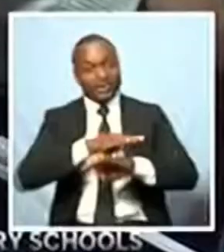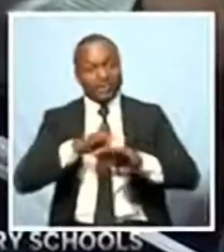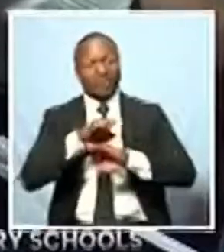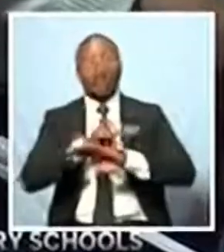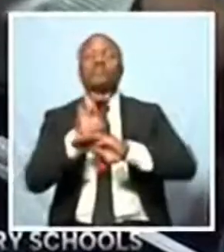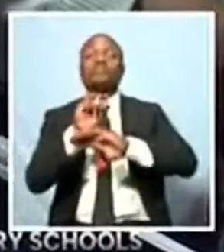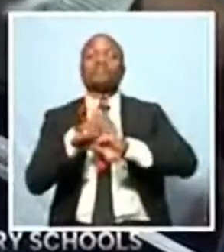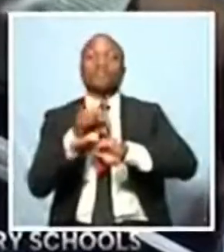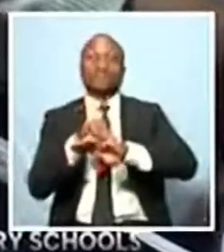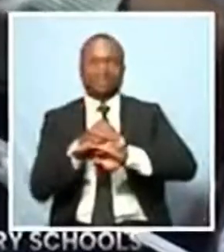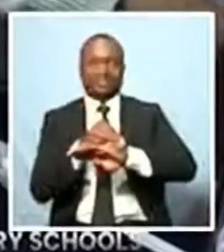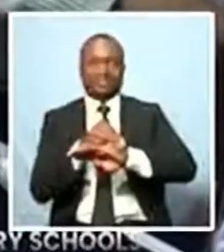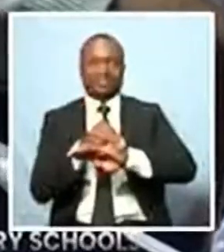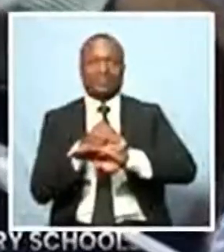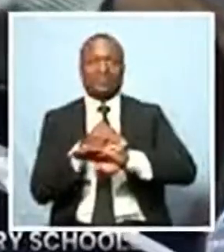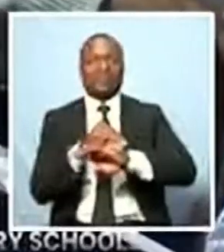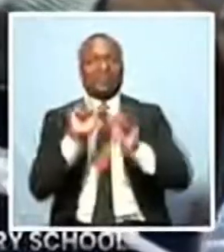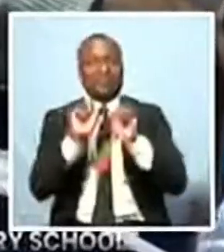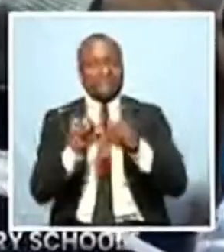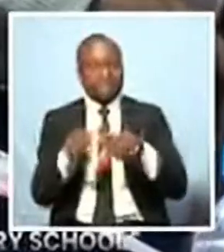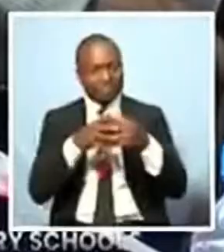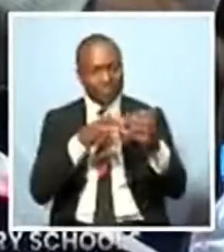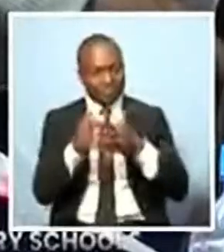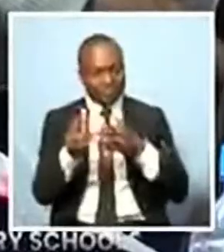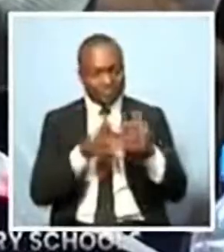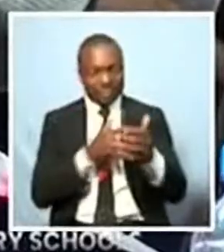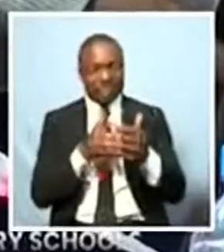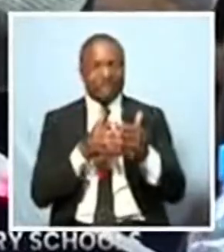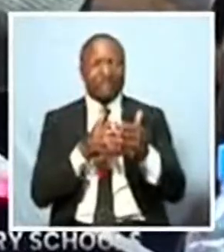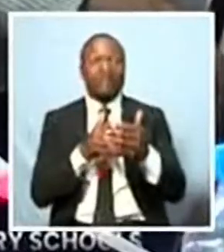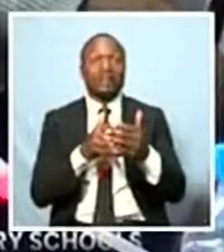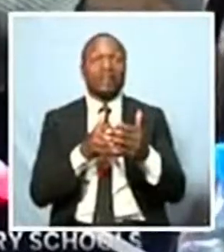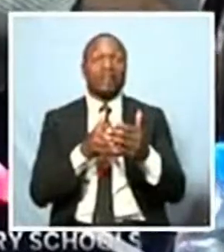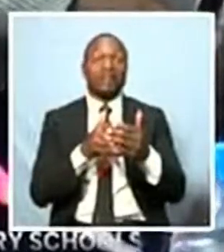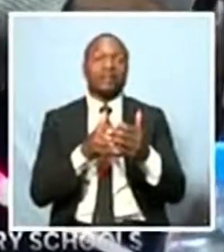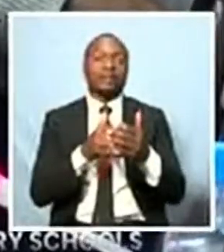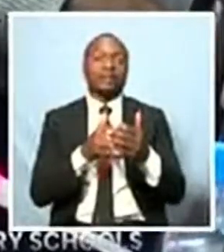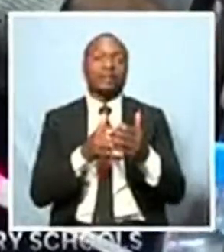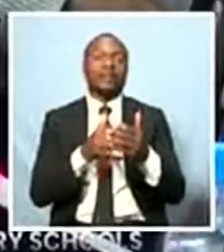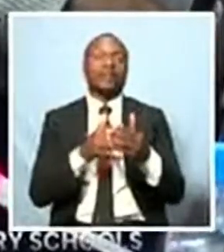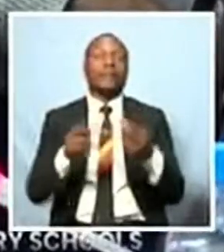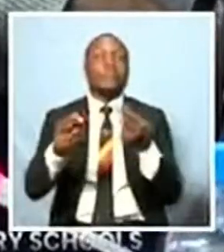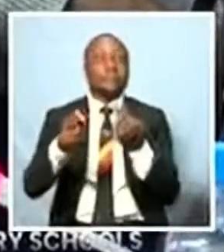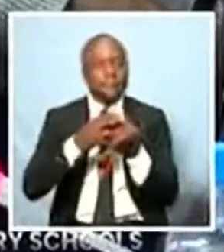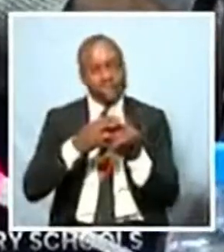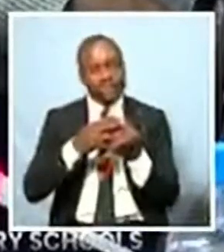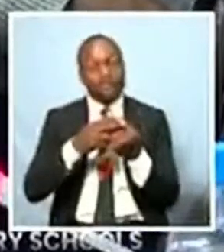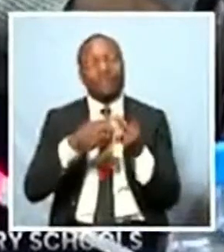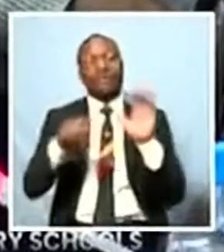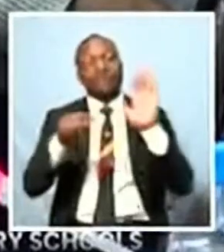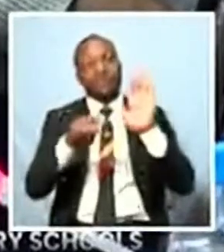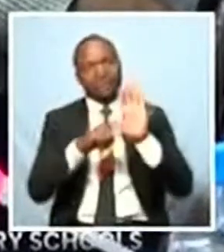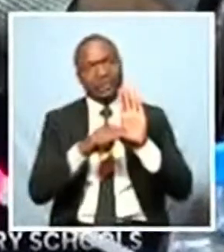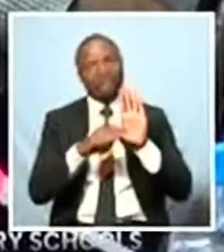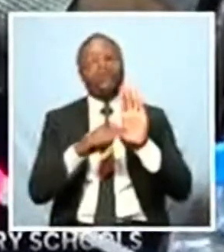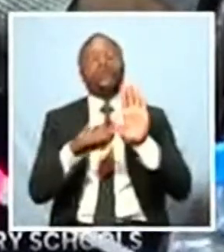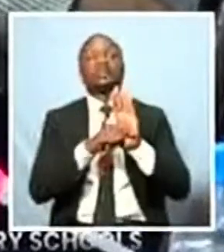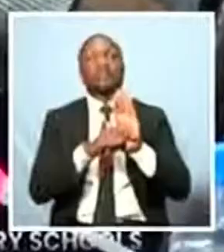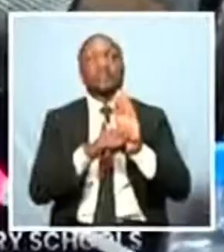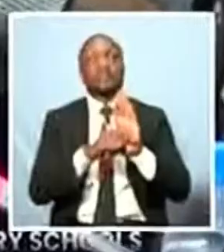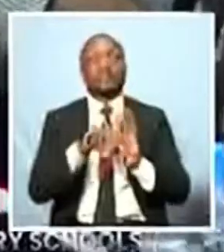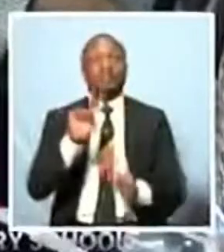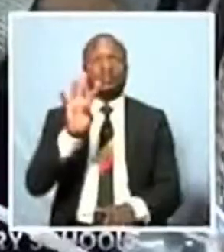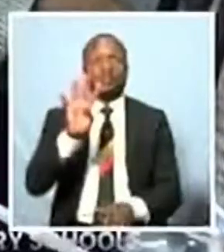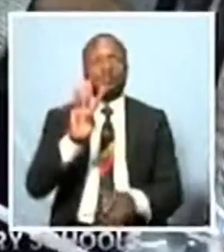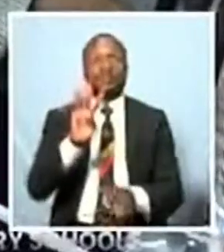operations, which, Chair, can easily be extended to multiplication and division, because we generally talk about the 4 basic operations, which are